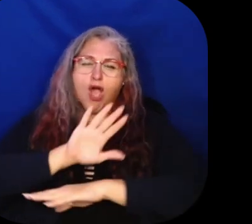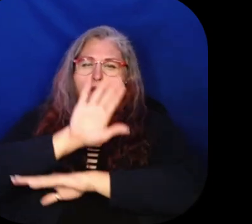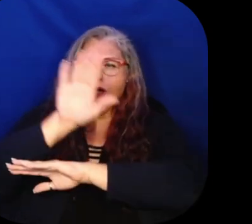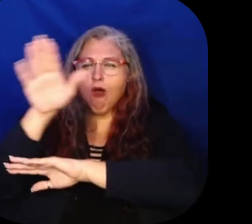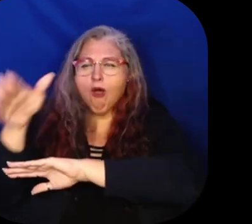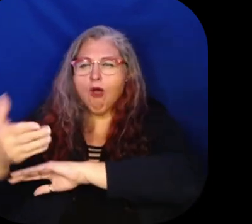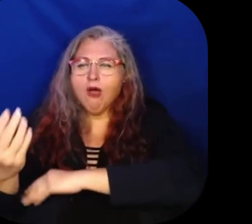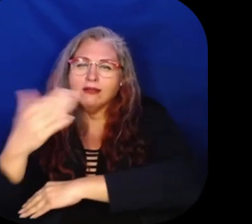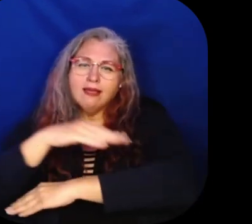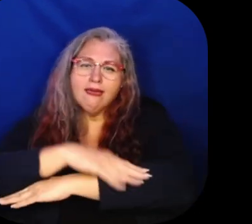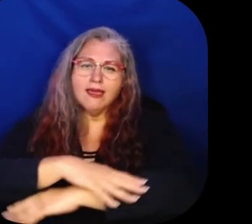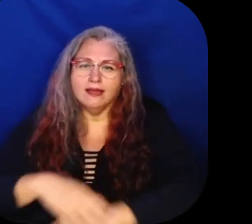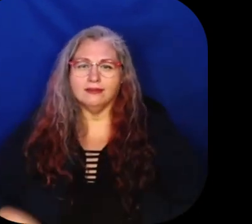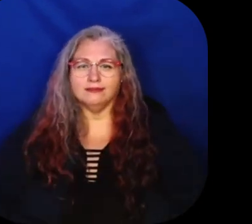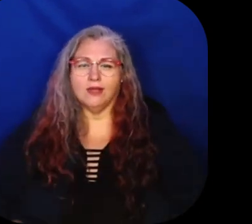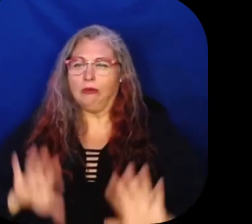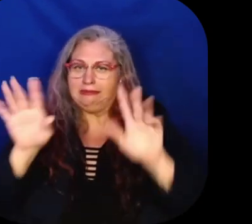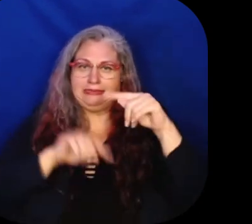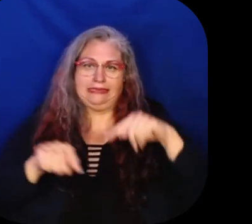Delete that.